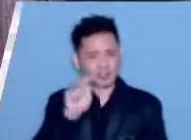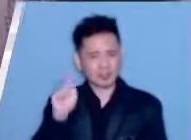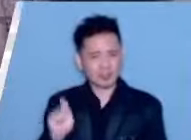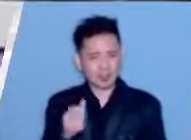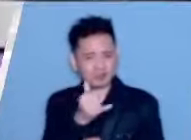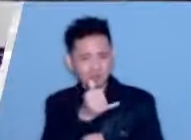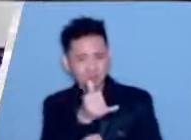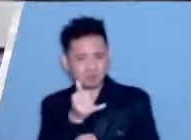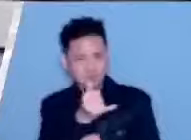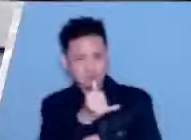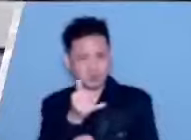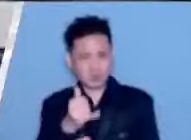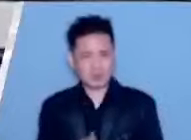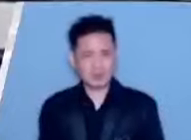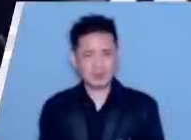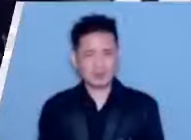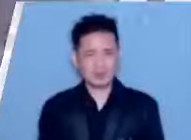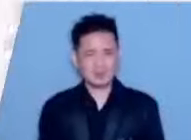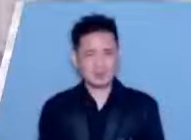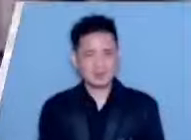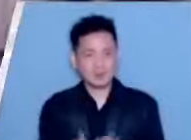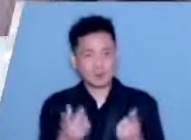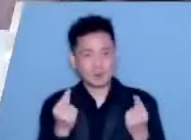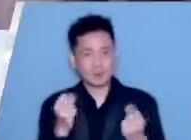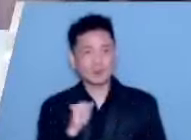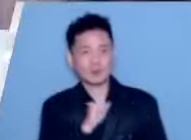Oh no! Oh!